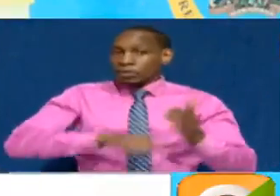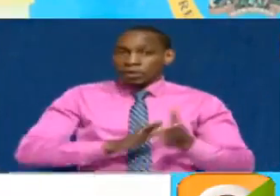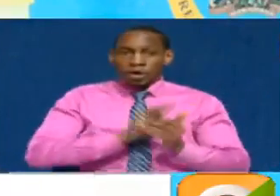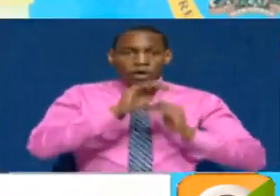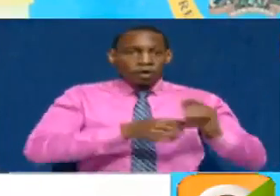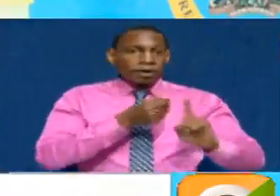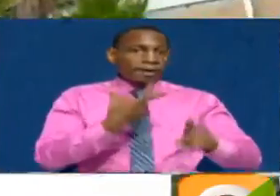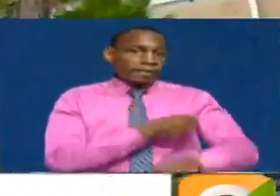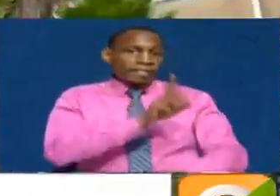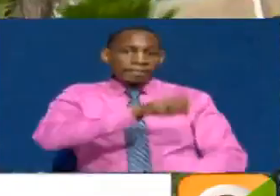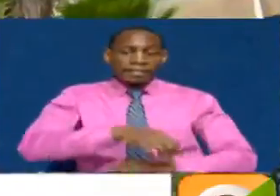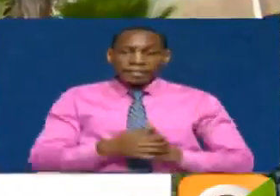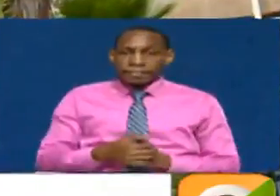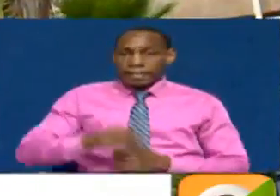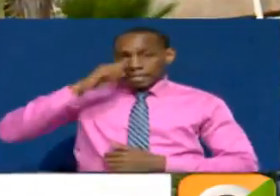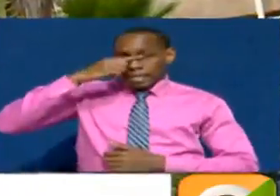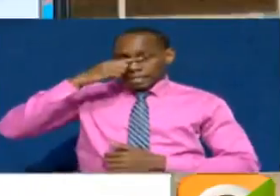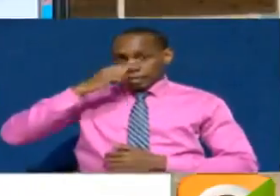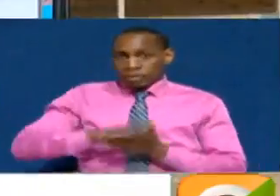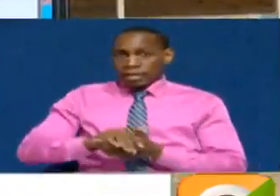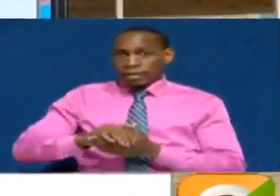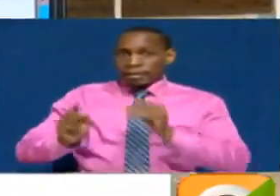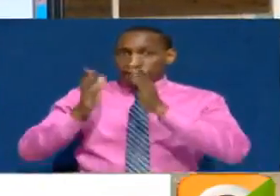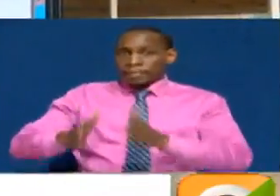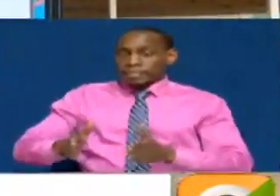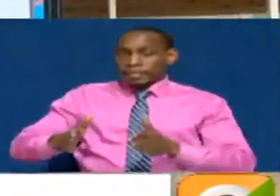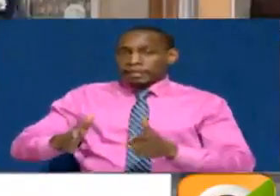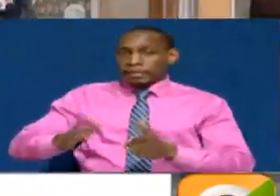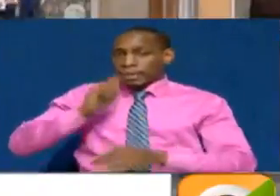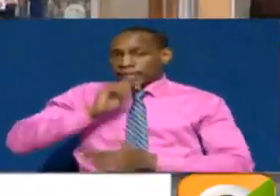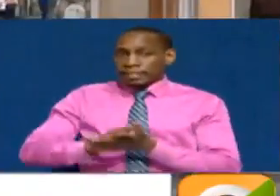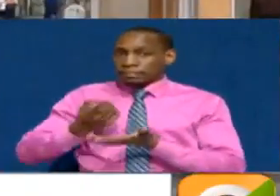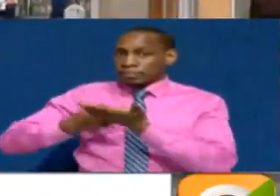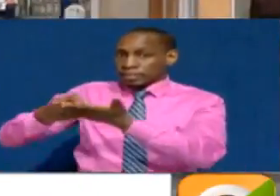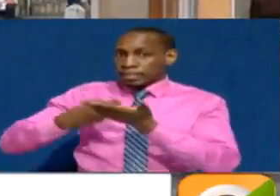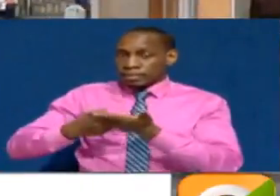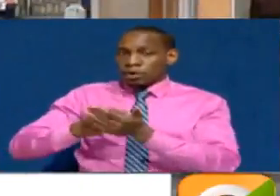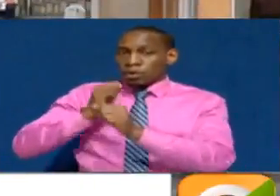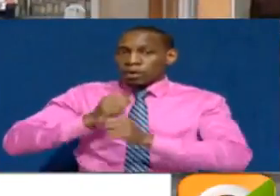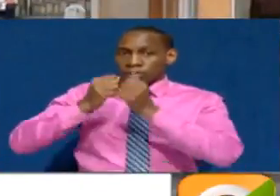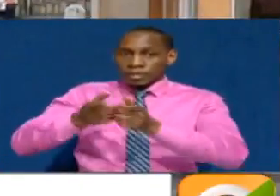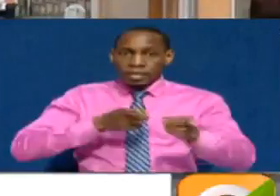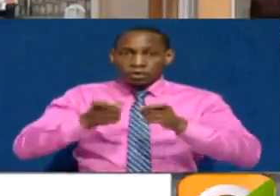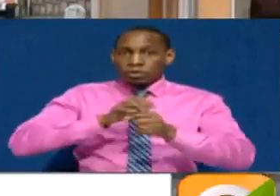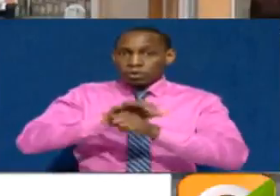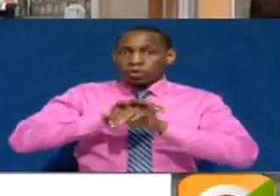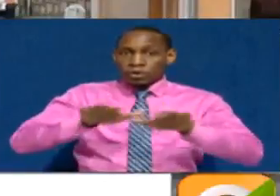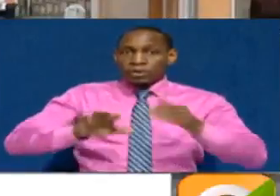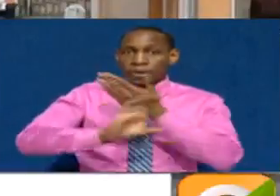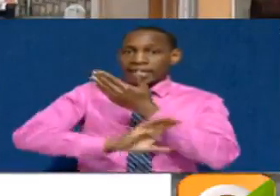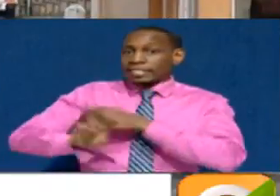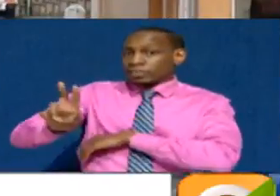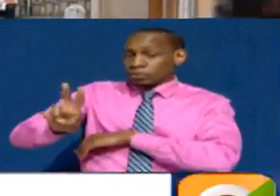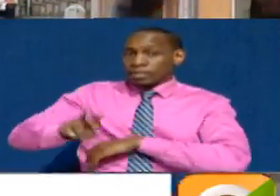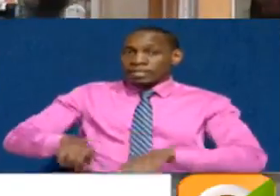all should be vaccinated. Kagwe and Gwajima held talks on how best to collaborate to contain the spread of COVID-19 in the two